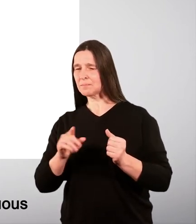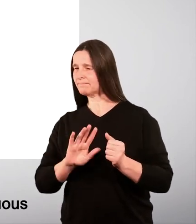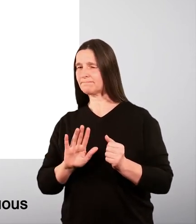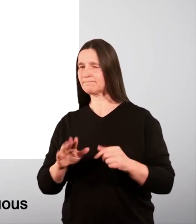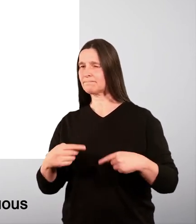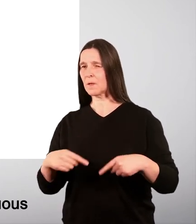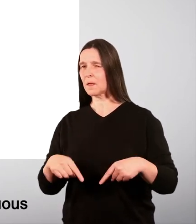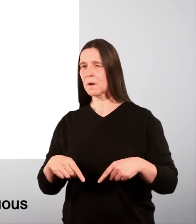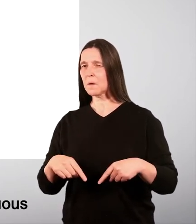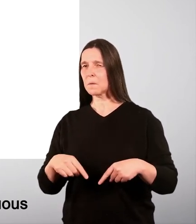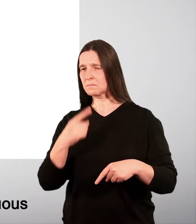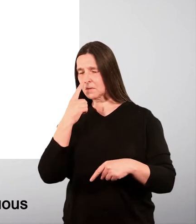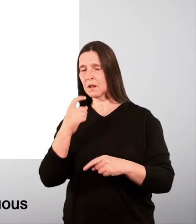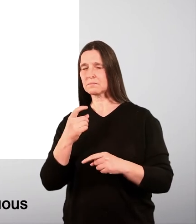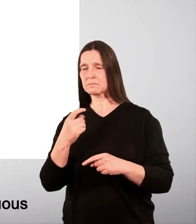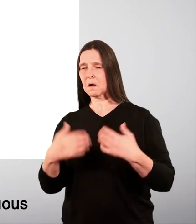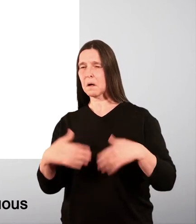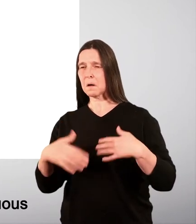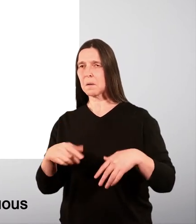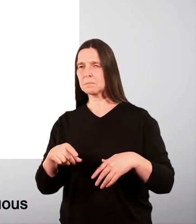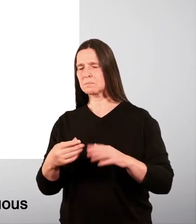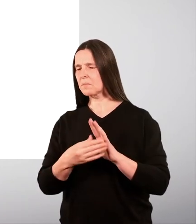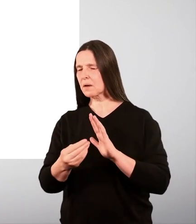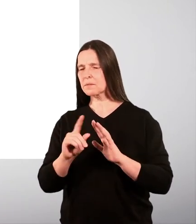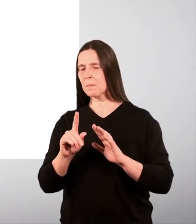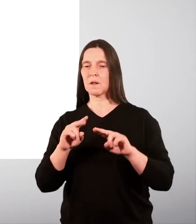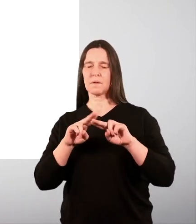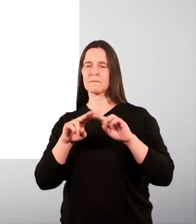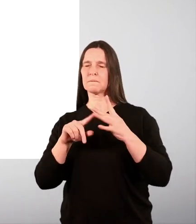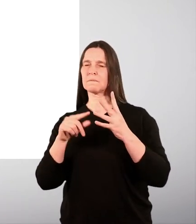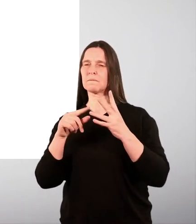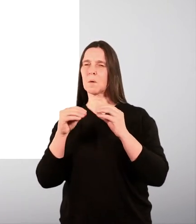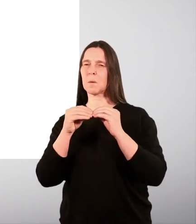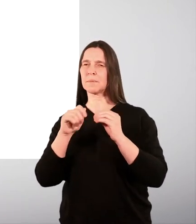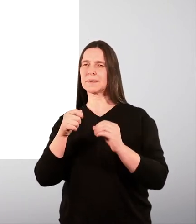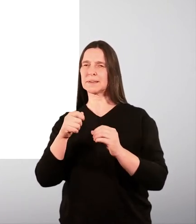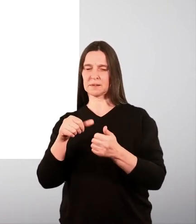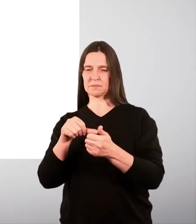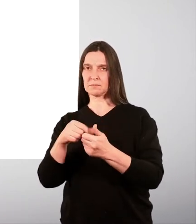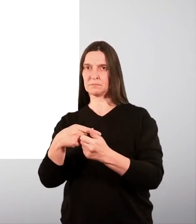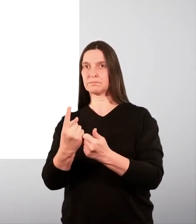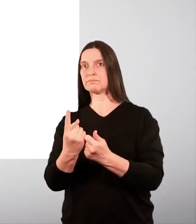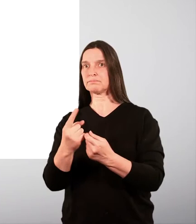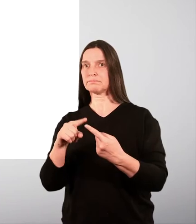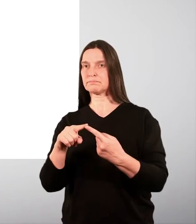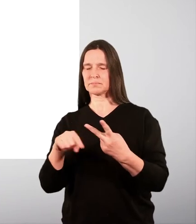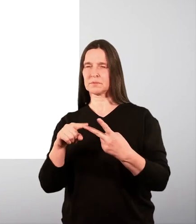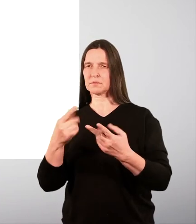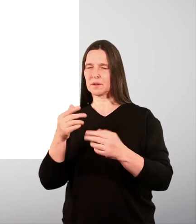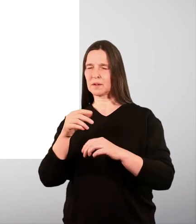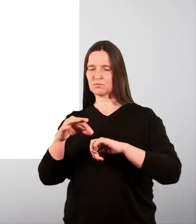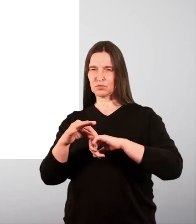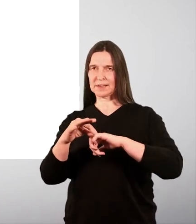are not improvised weapons. They may look innocuous at first glance, taking the guise of key fobs, pens, or finger